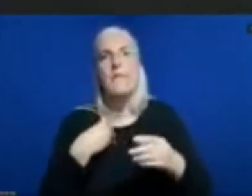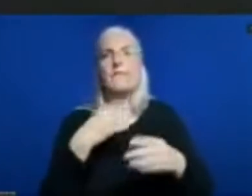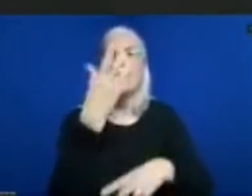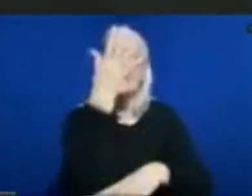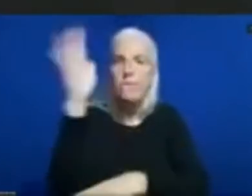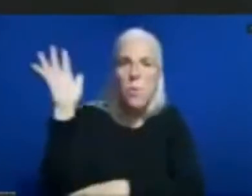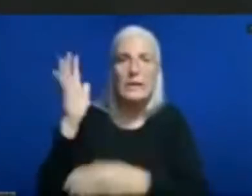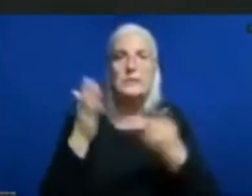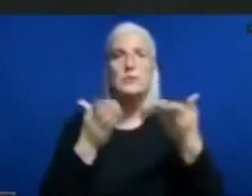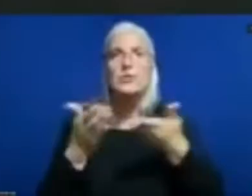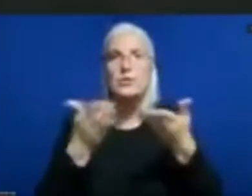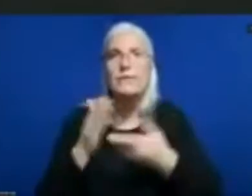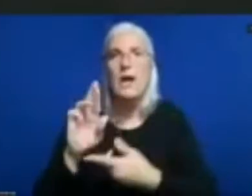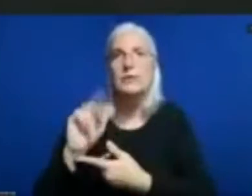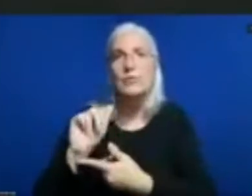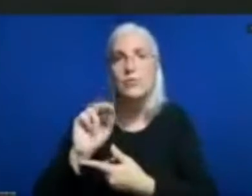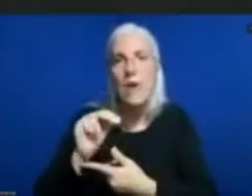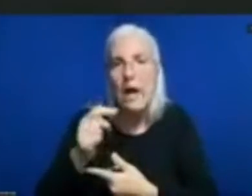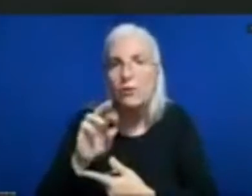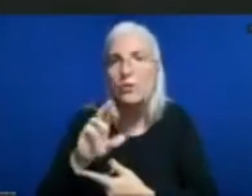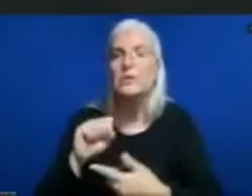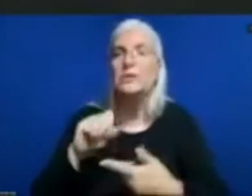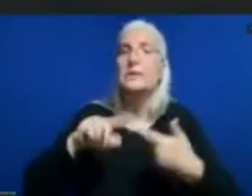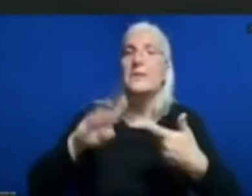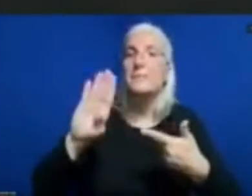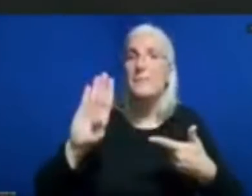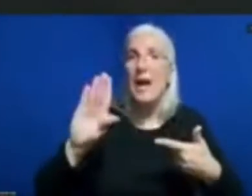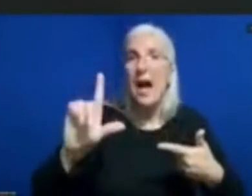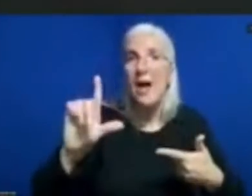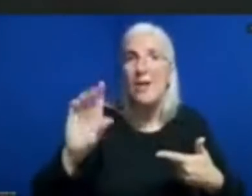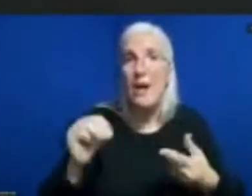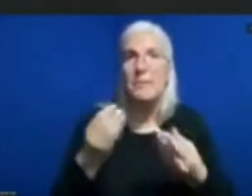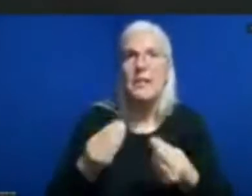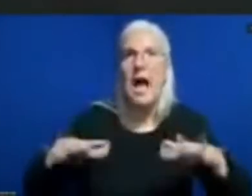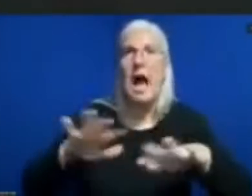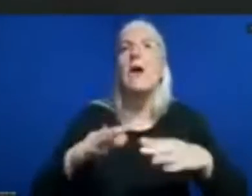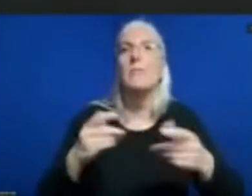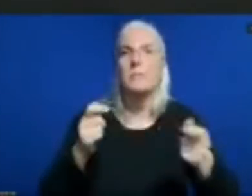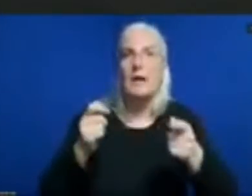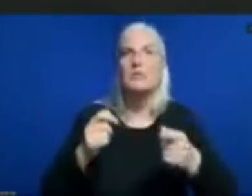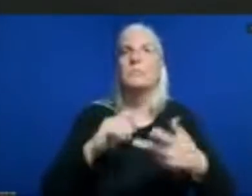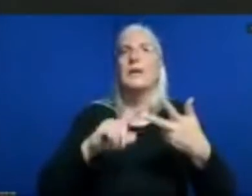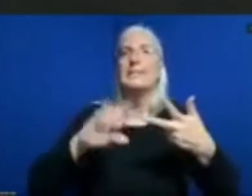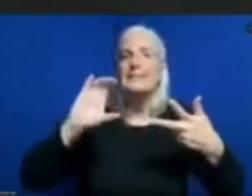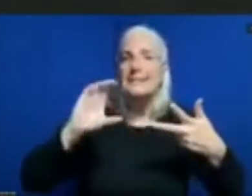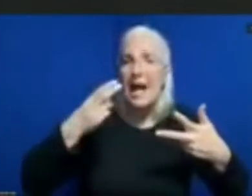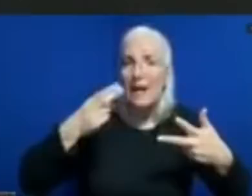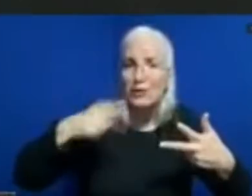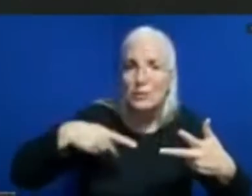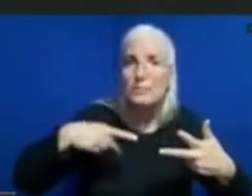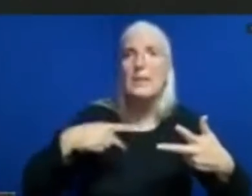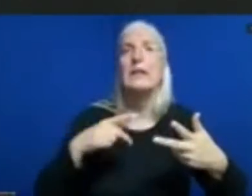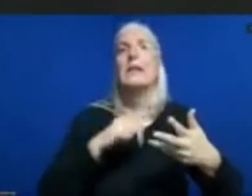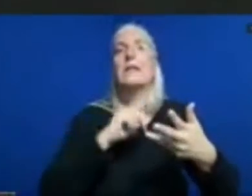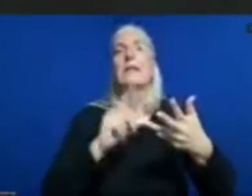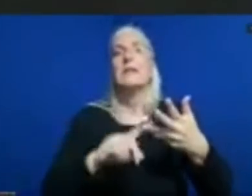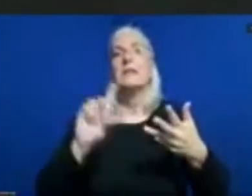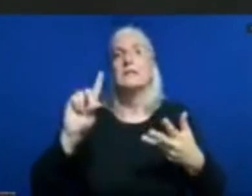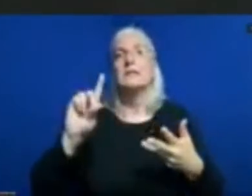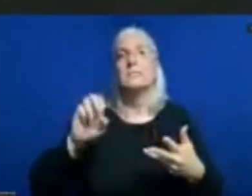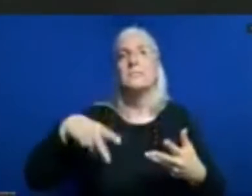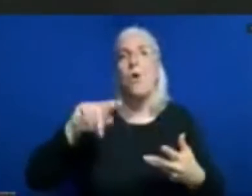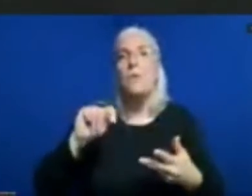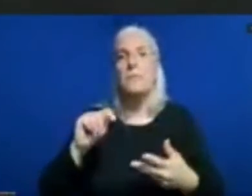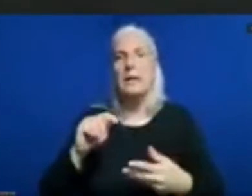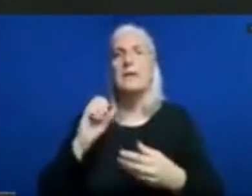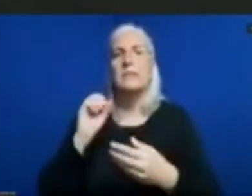Patrol, California Department of Corrections and Rehabilitation, Alameda County Sheriff's Office, San Mateo County Sheriff's Office,